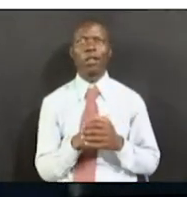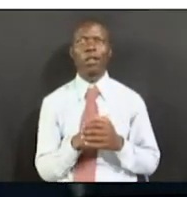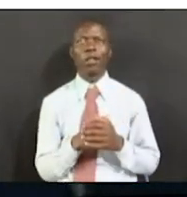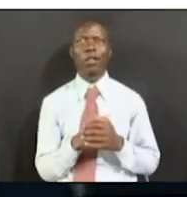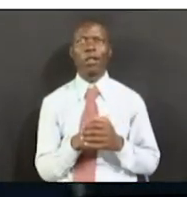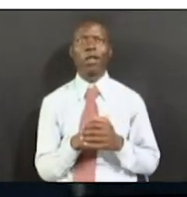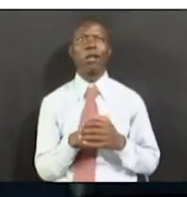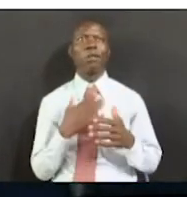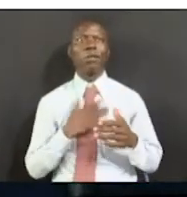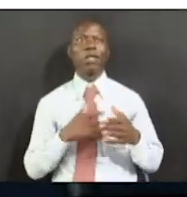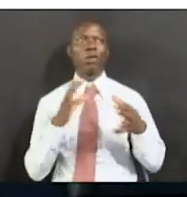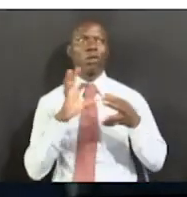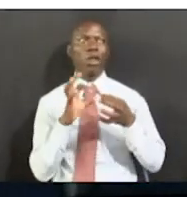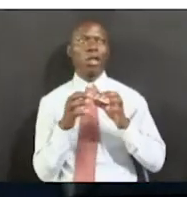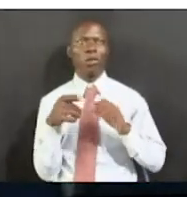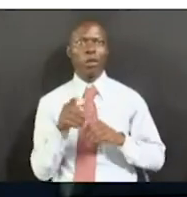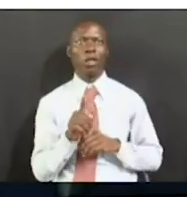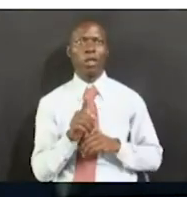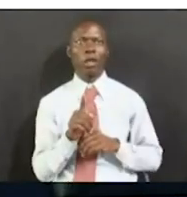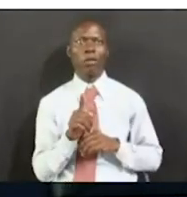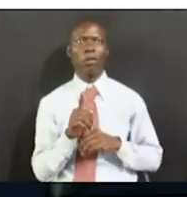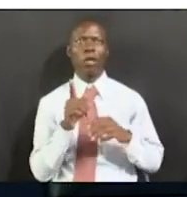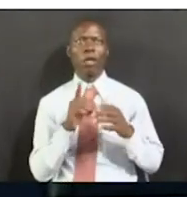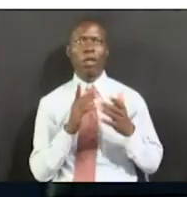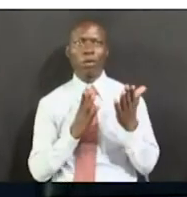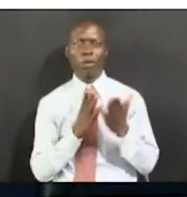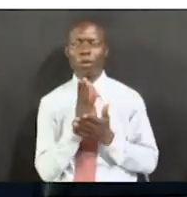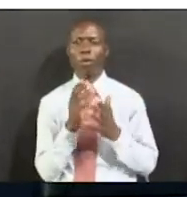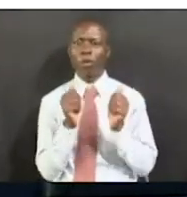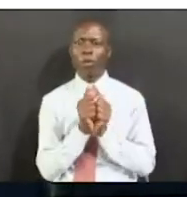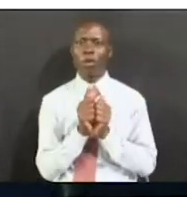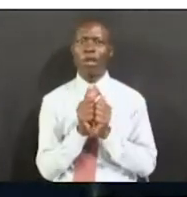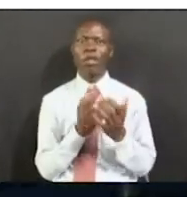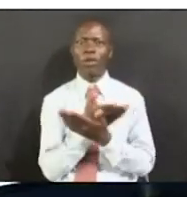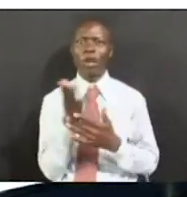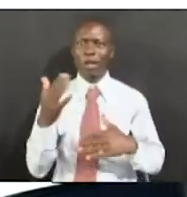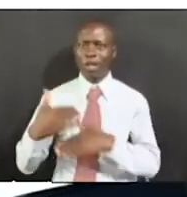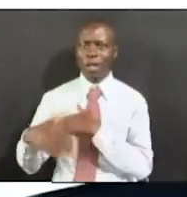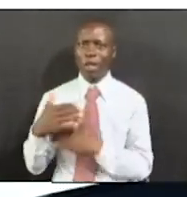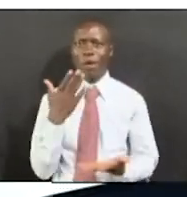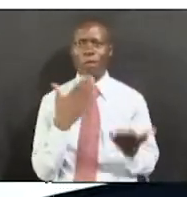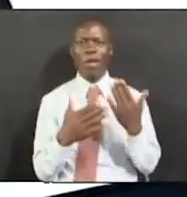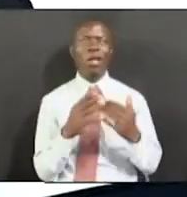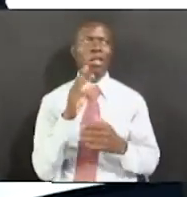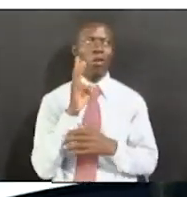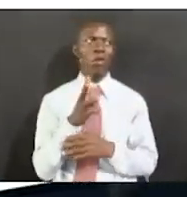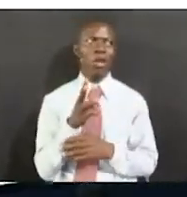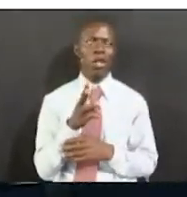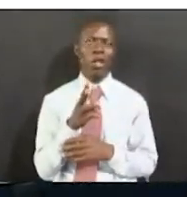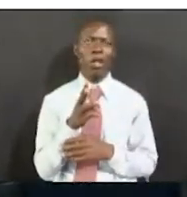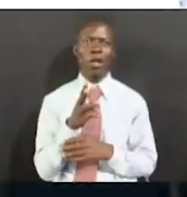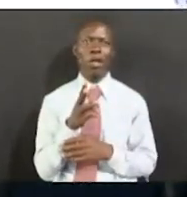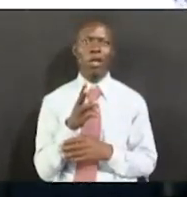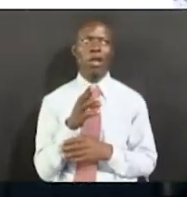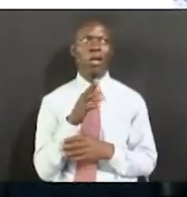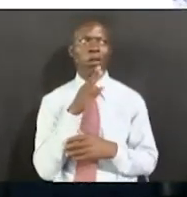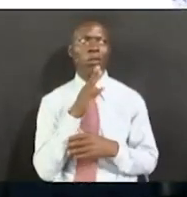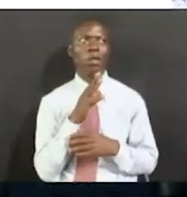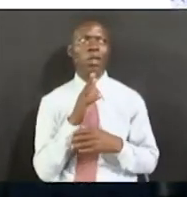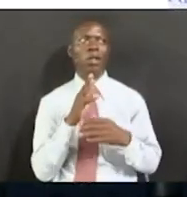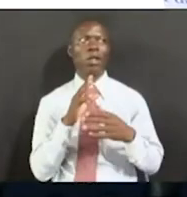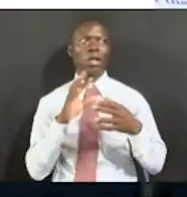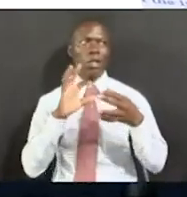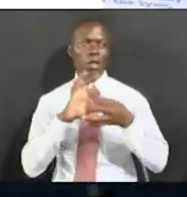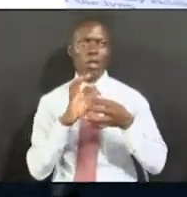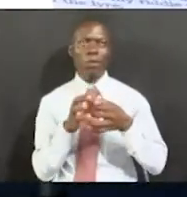Connect yourself to a God who is able to make you powerful. You may be weak, but champions are never quitters.